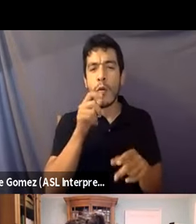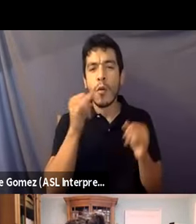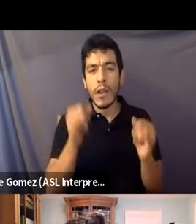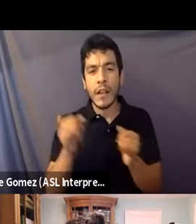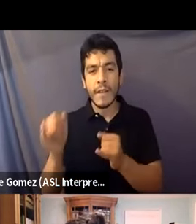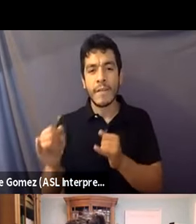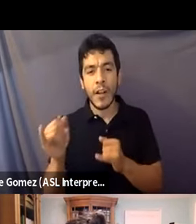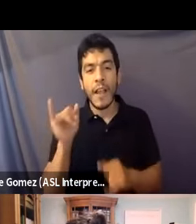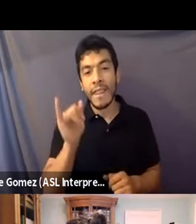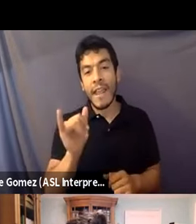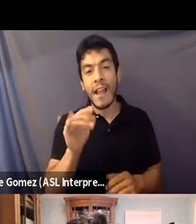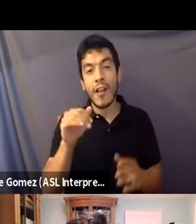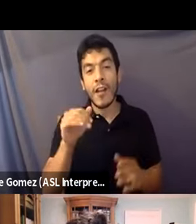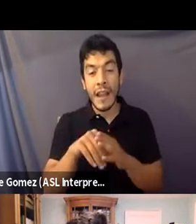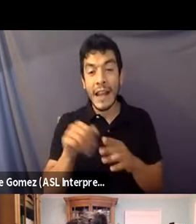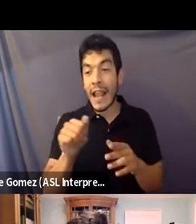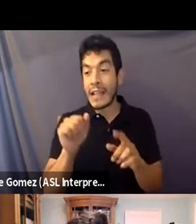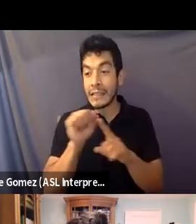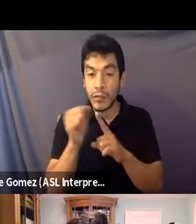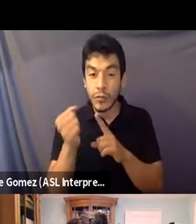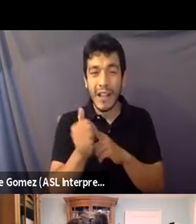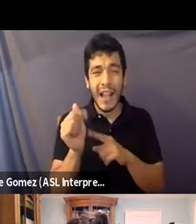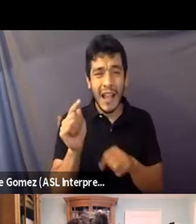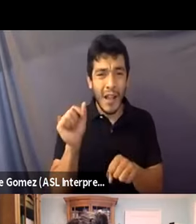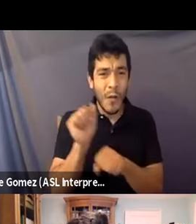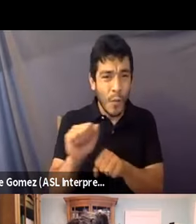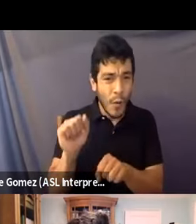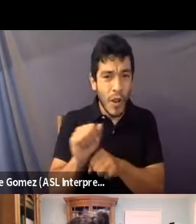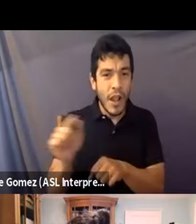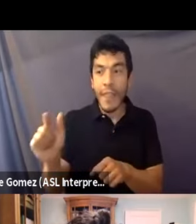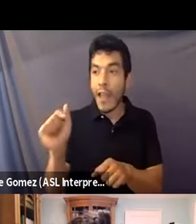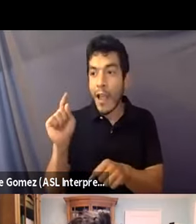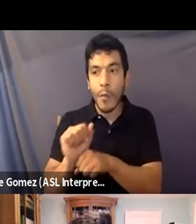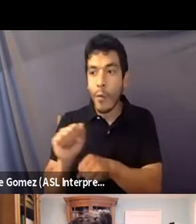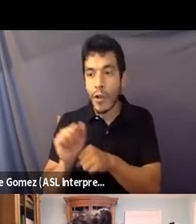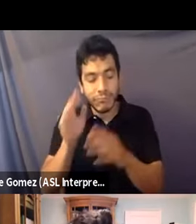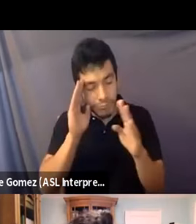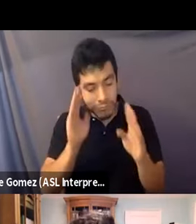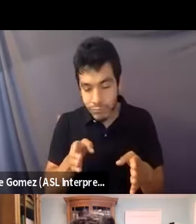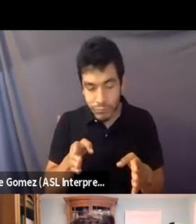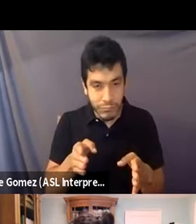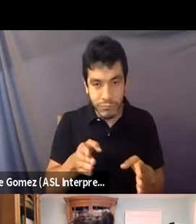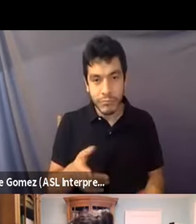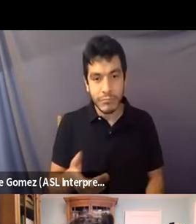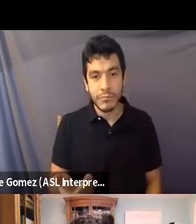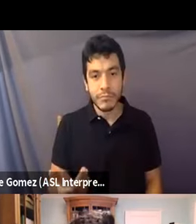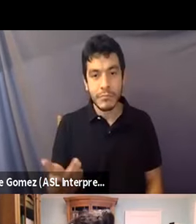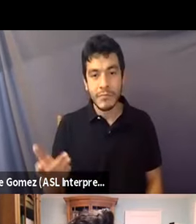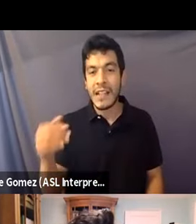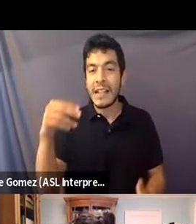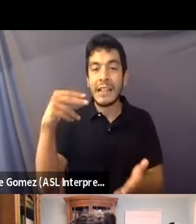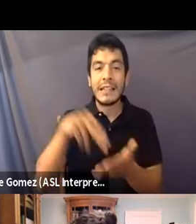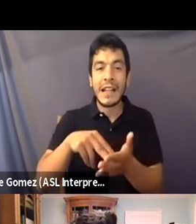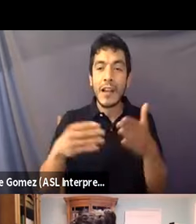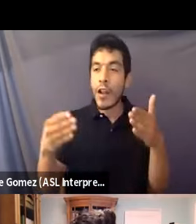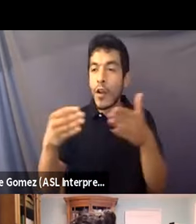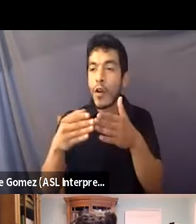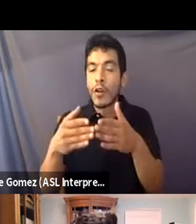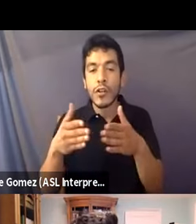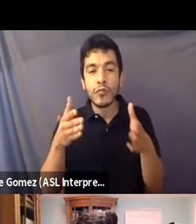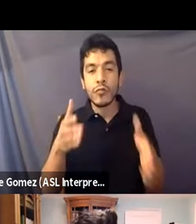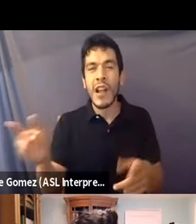are in invulnerable situations where they are simply at work, they're standing on a corner of a street, they are going